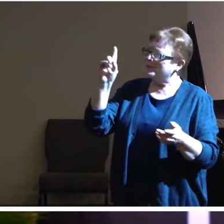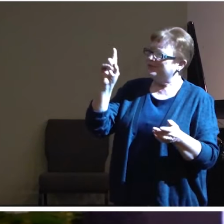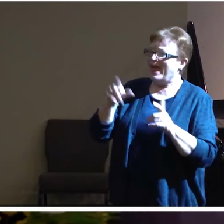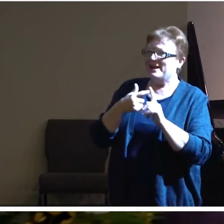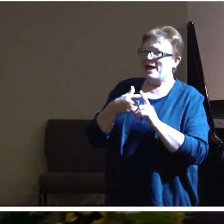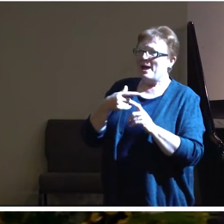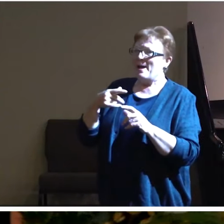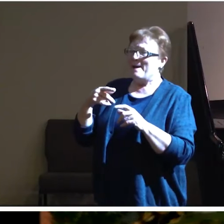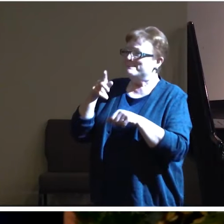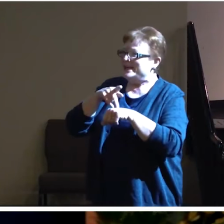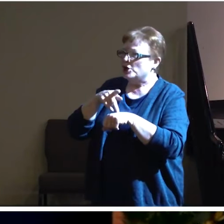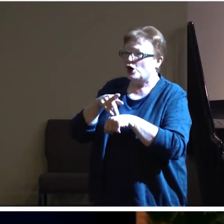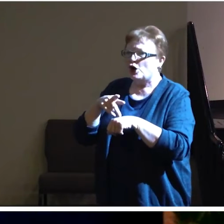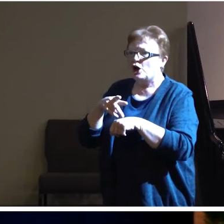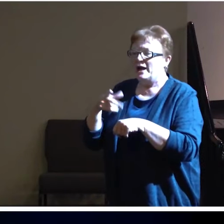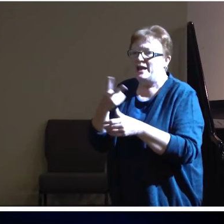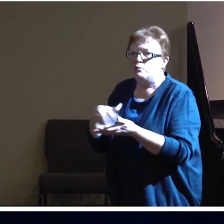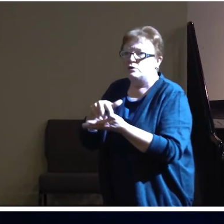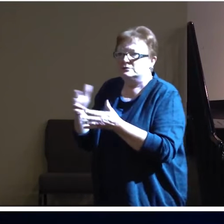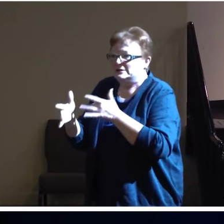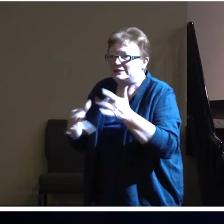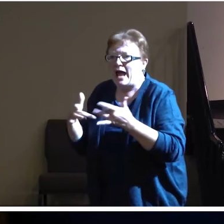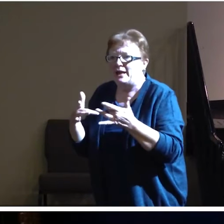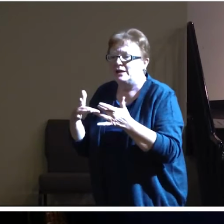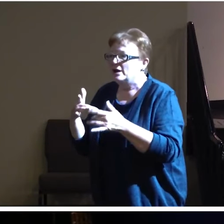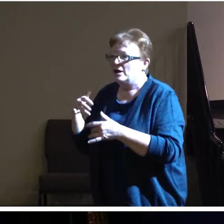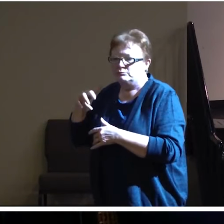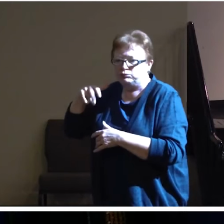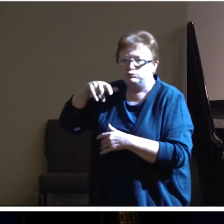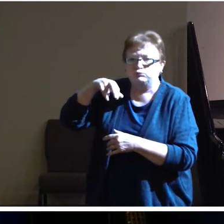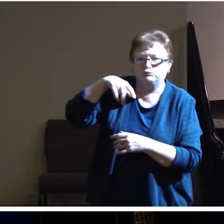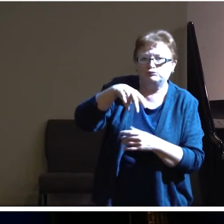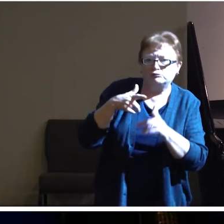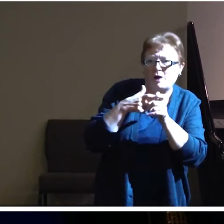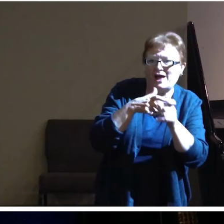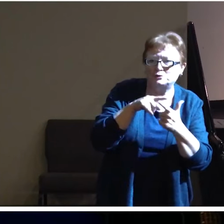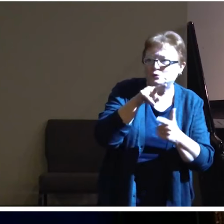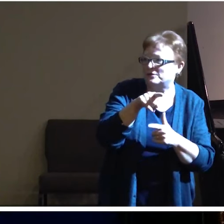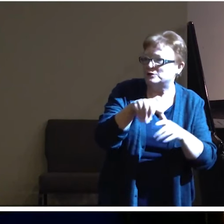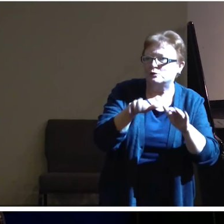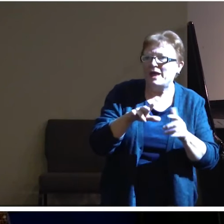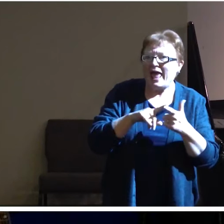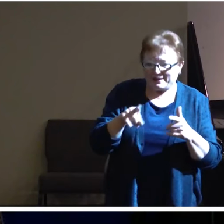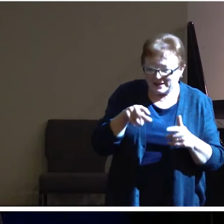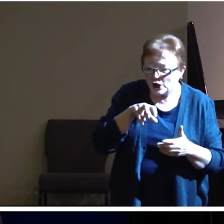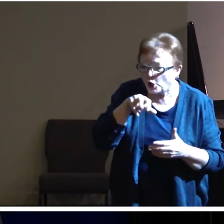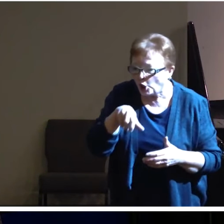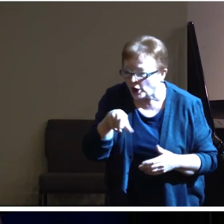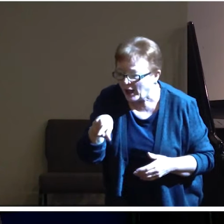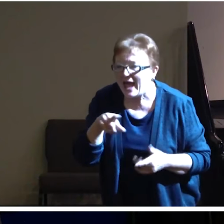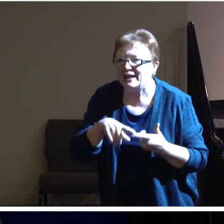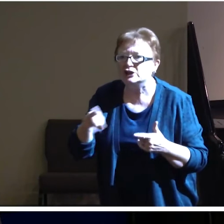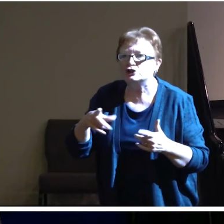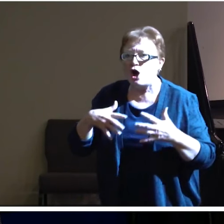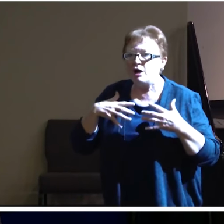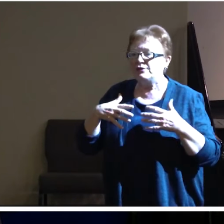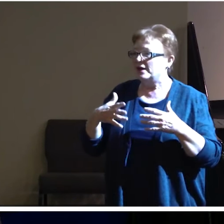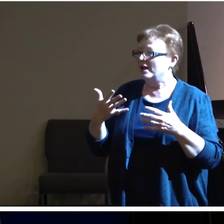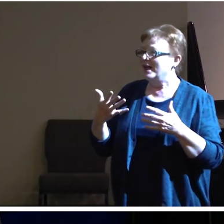ran to the tomb. So I like his enthusiasm there. Stooping and looking in, he saw the linen clothes by themselves, and he went home